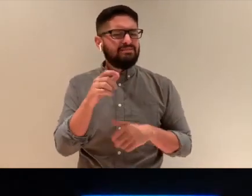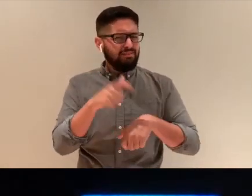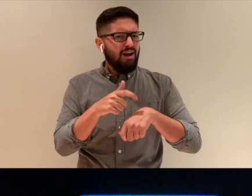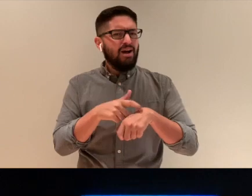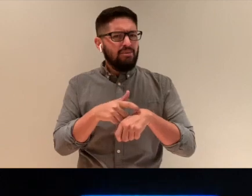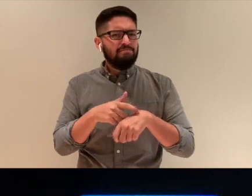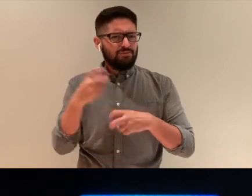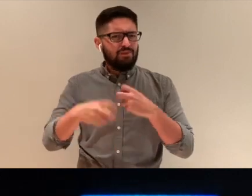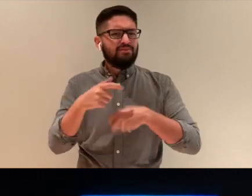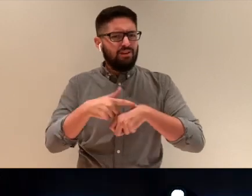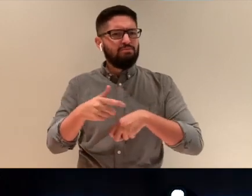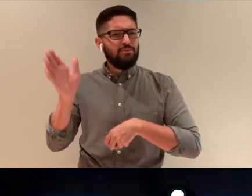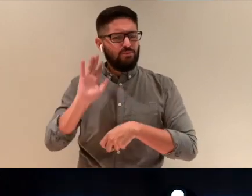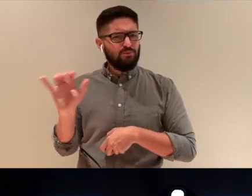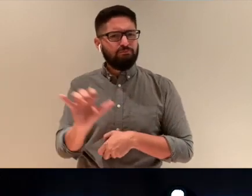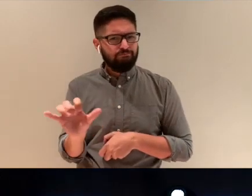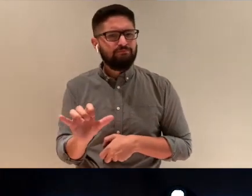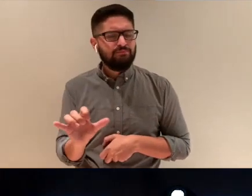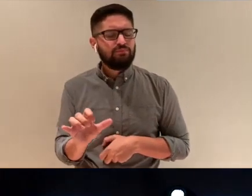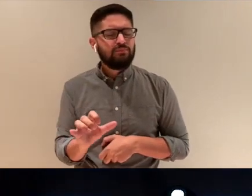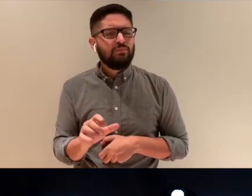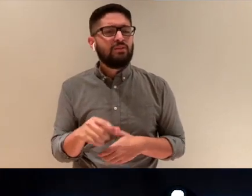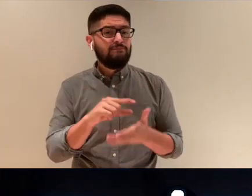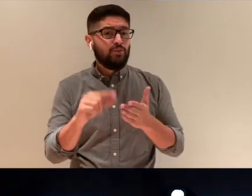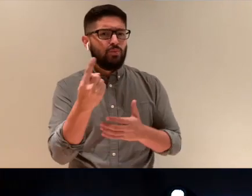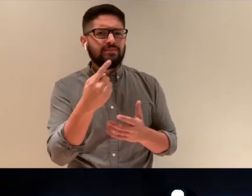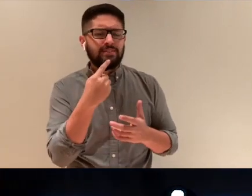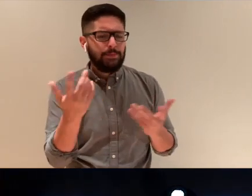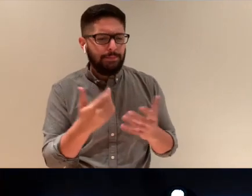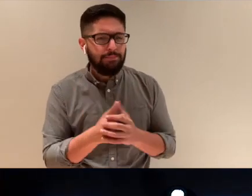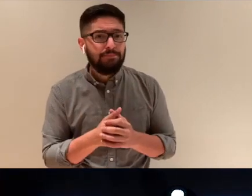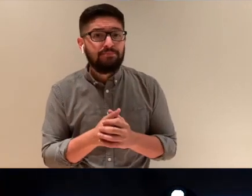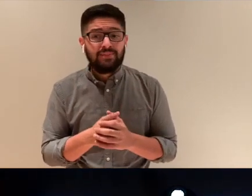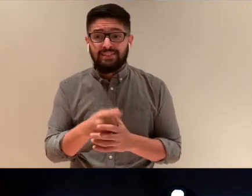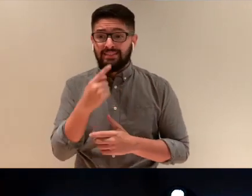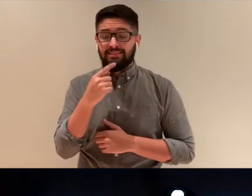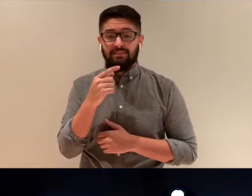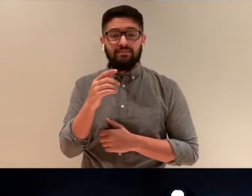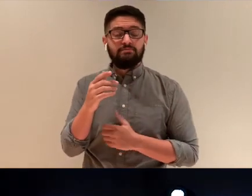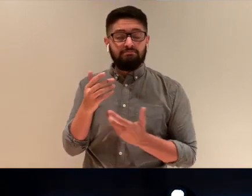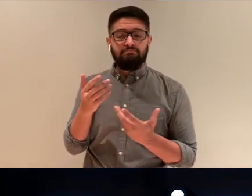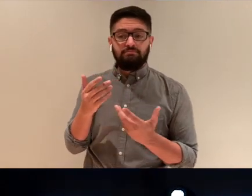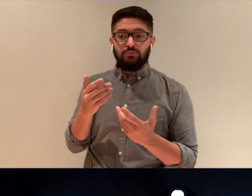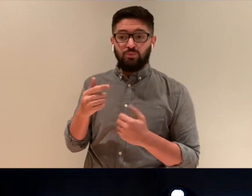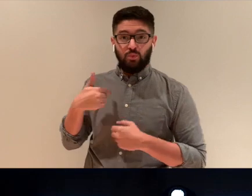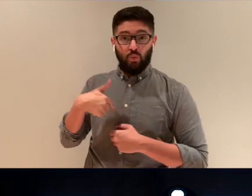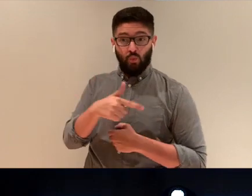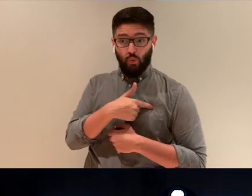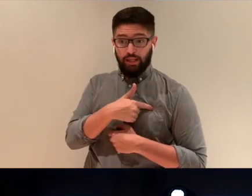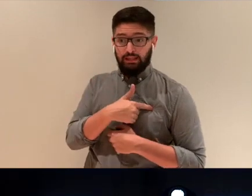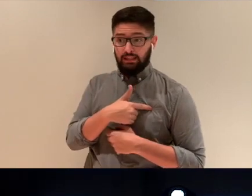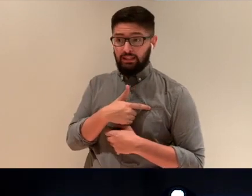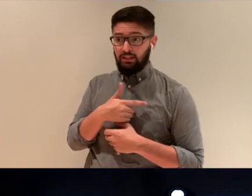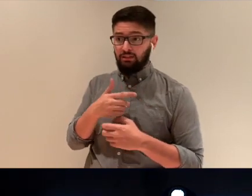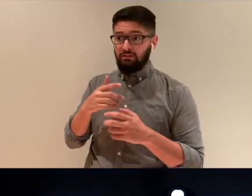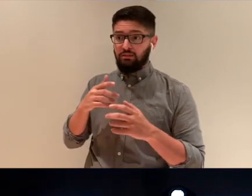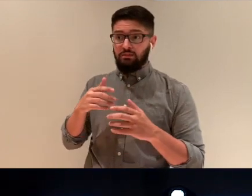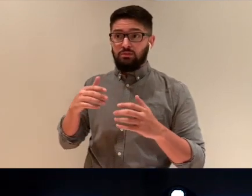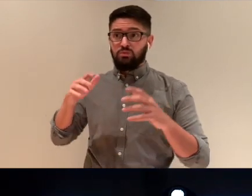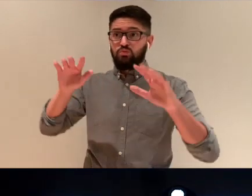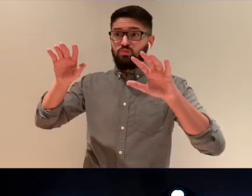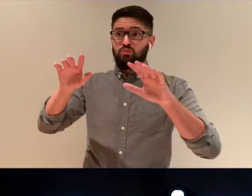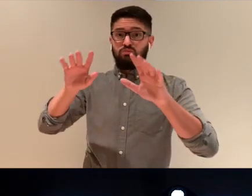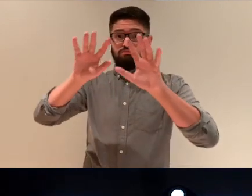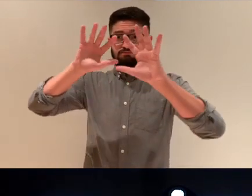times just like these. In fact, listen to what he says in verse 1. He says this. He says, therefore, since we